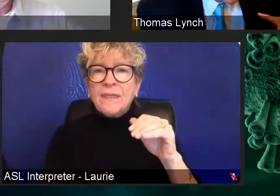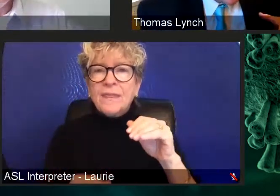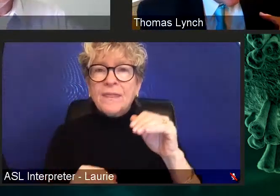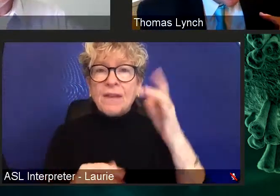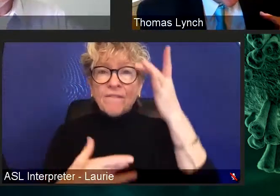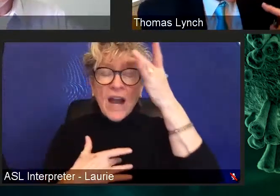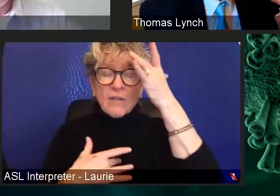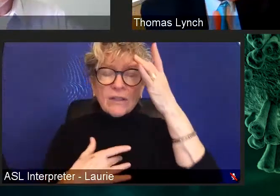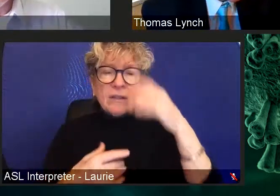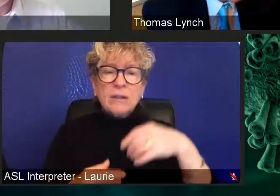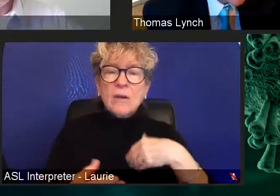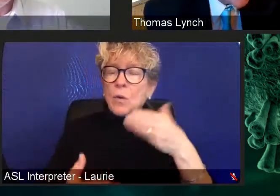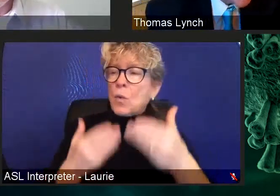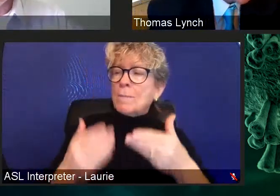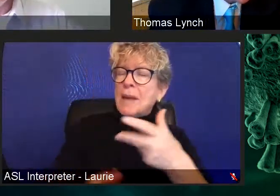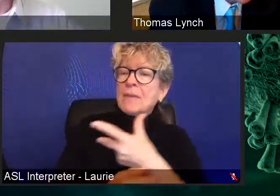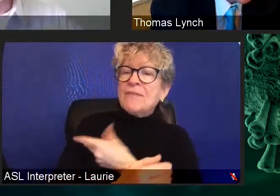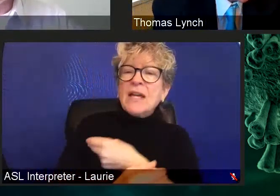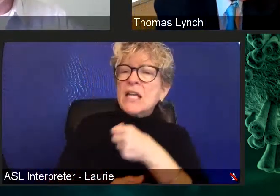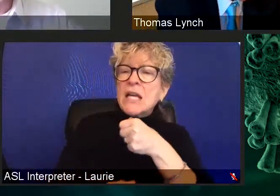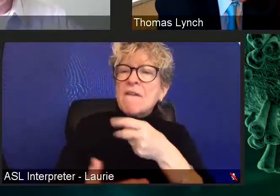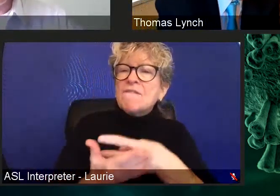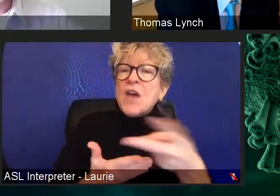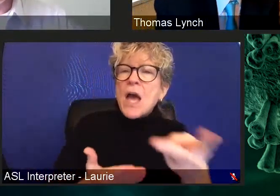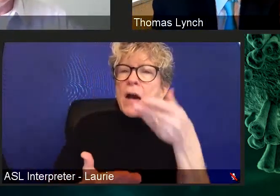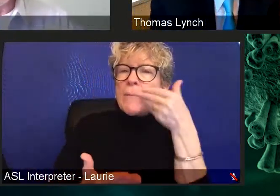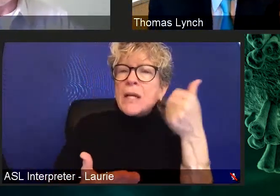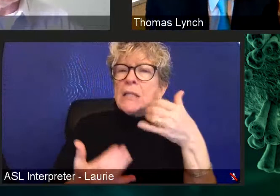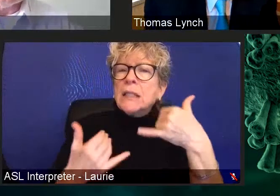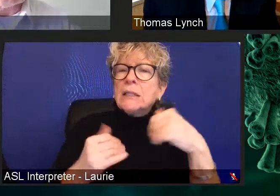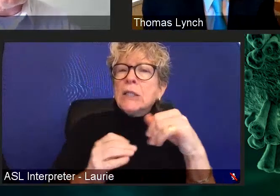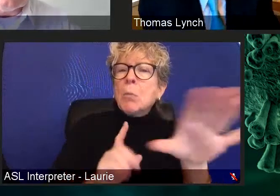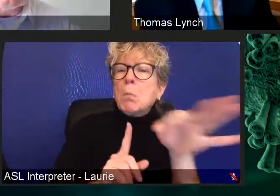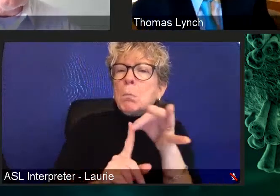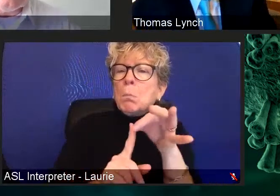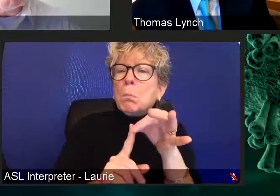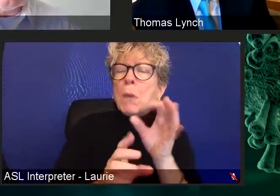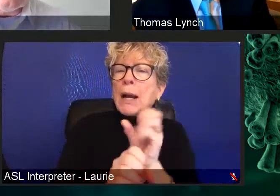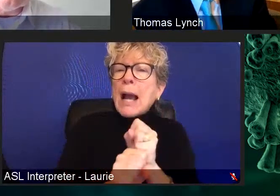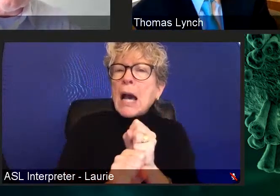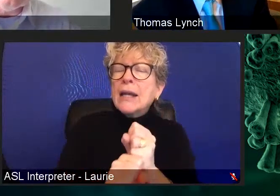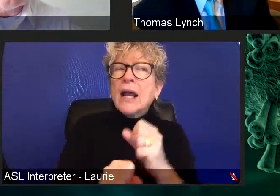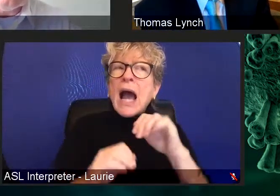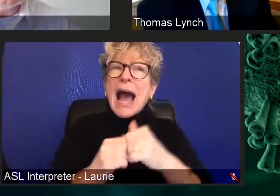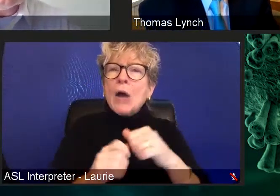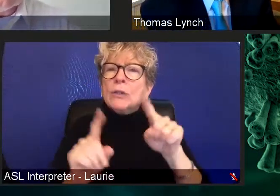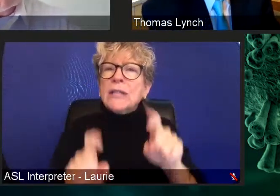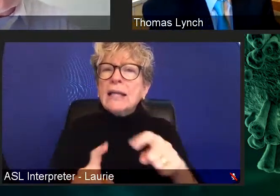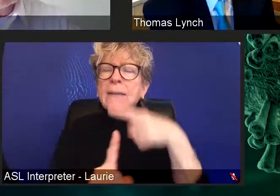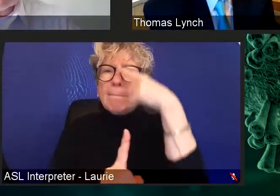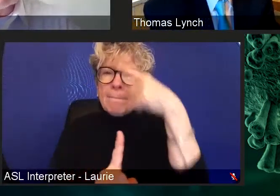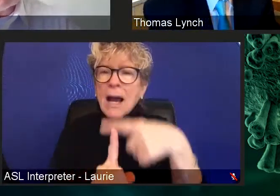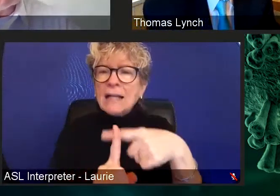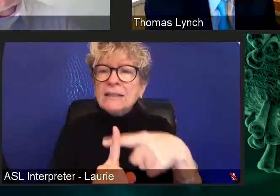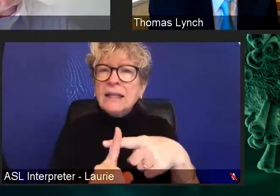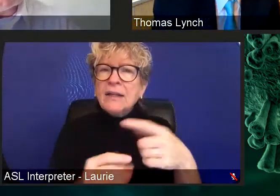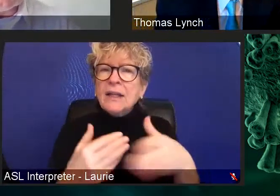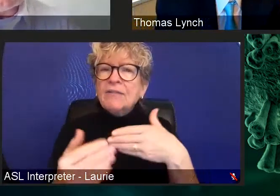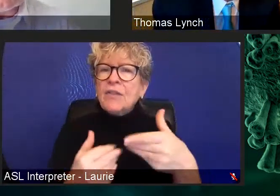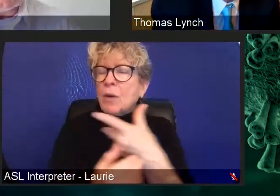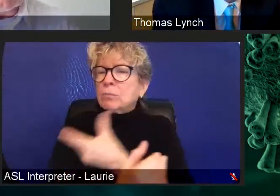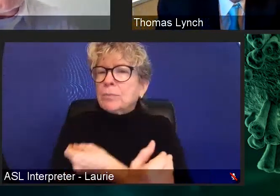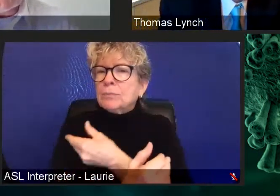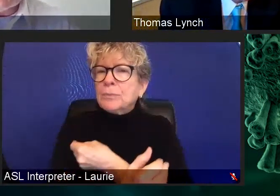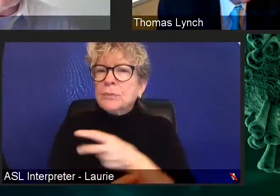if Gino still got the virus. What's the story there? How can you test positive after getting 2 doses of an effective